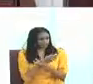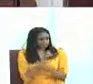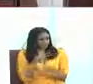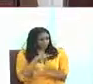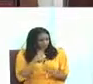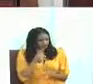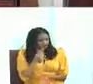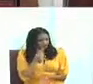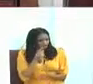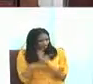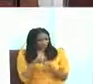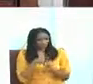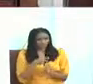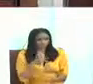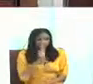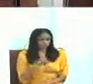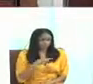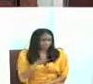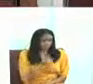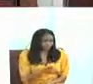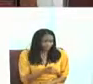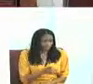ain't.